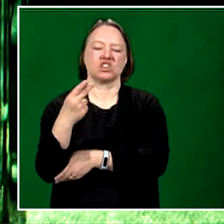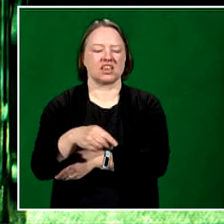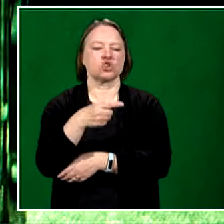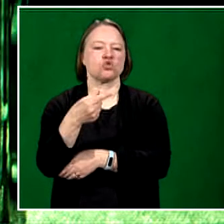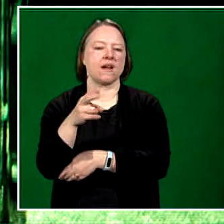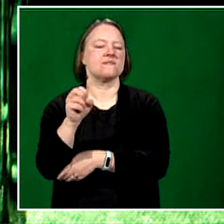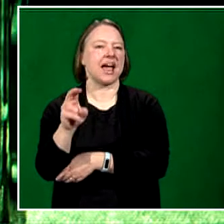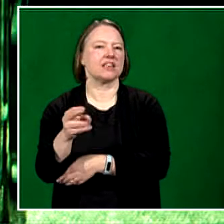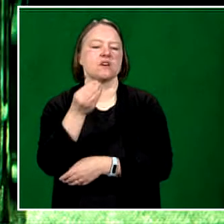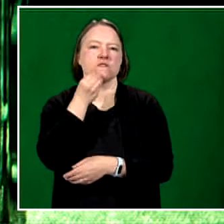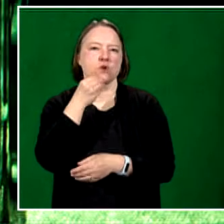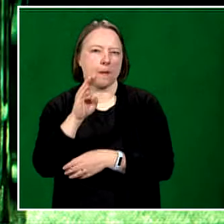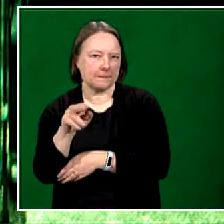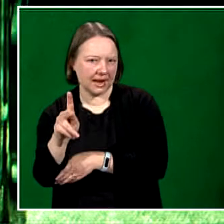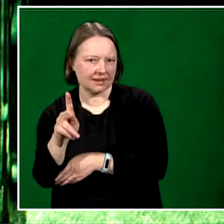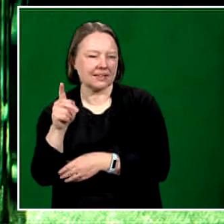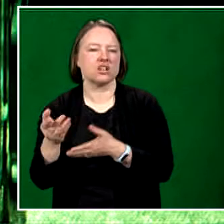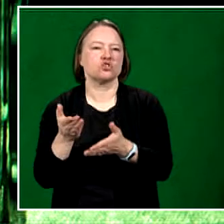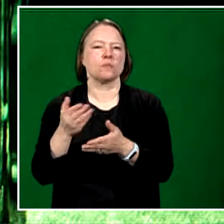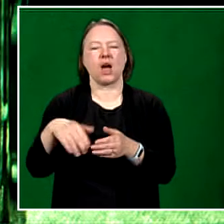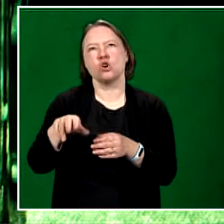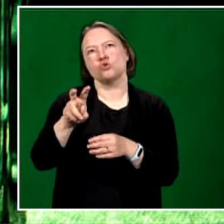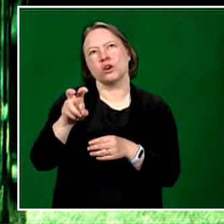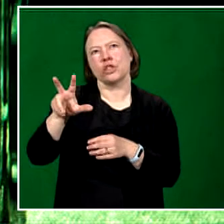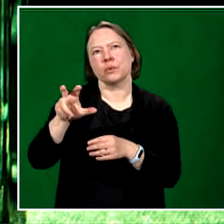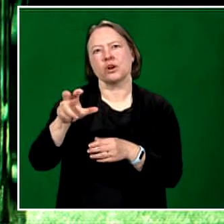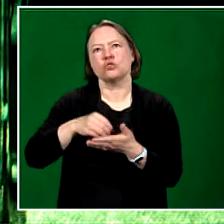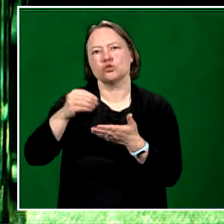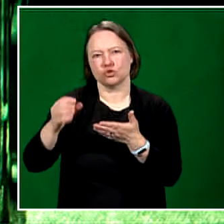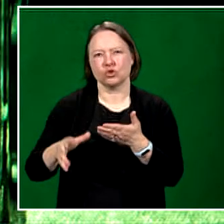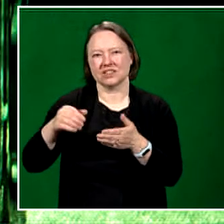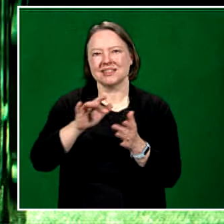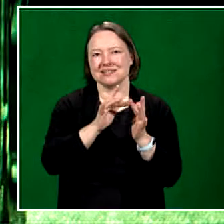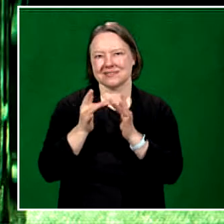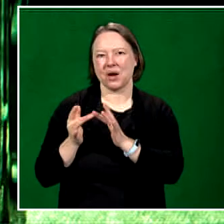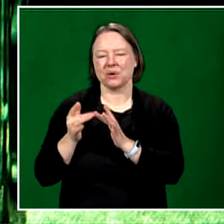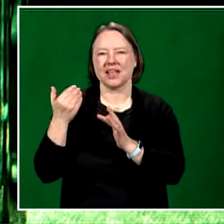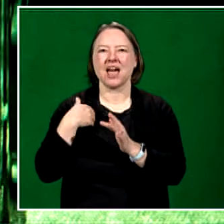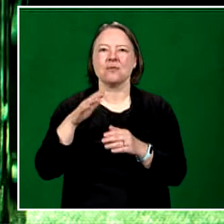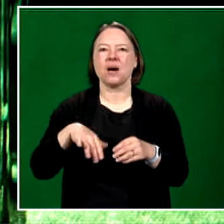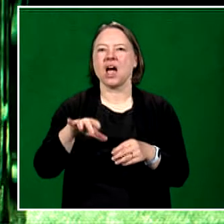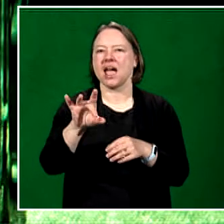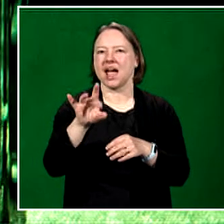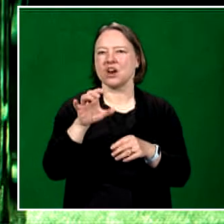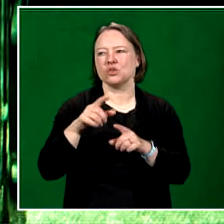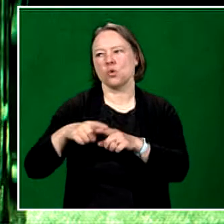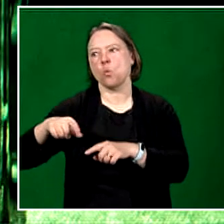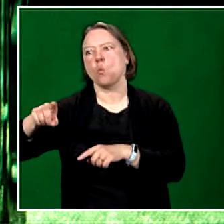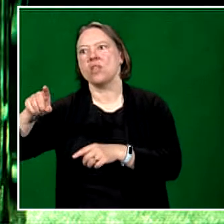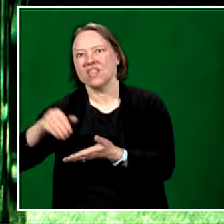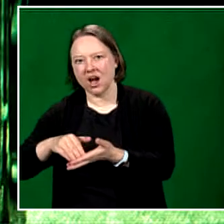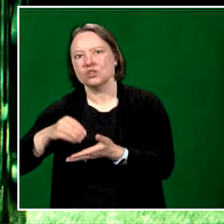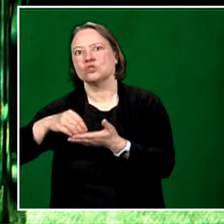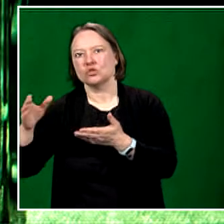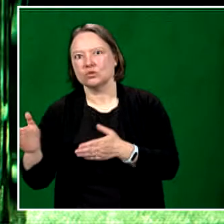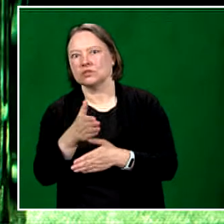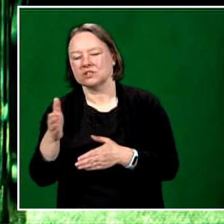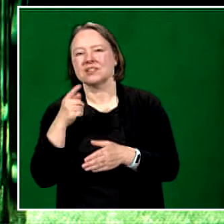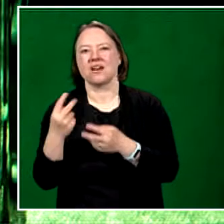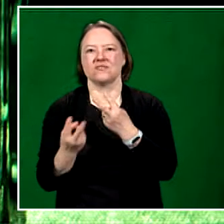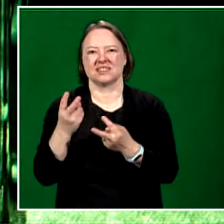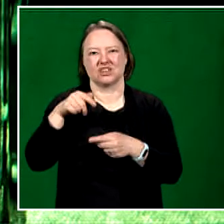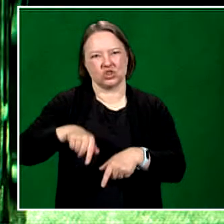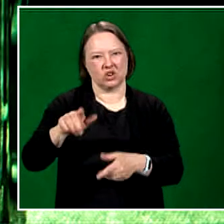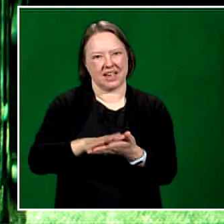Their food bank serves about 200 to 300 students in the network, but have about 800 to 1,000 students that visit in the academic